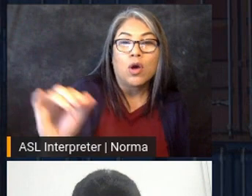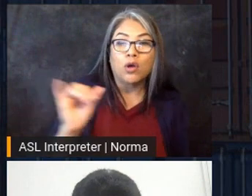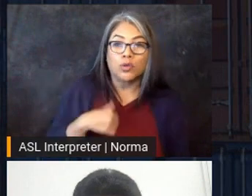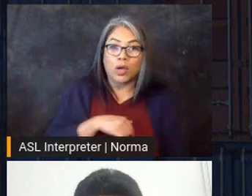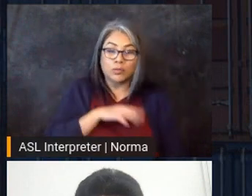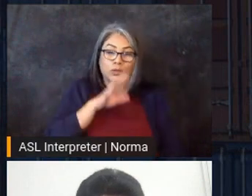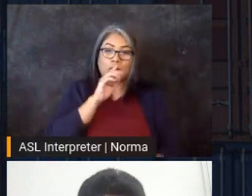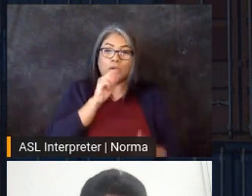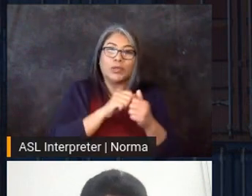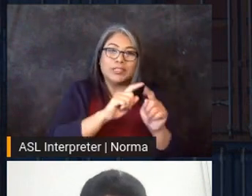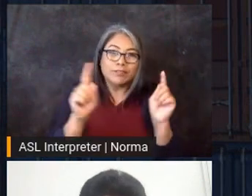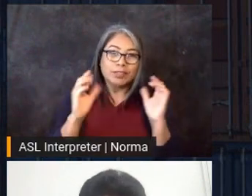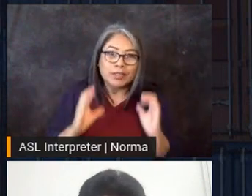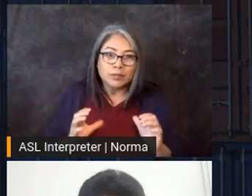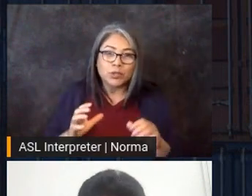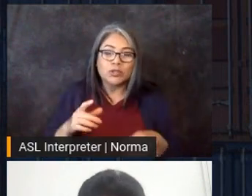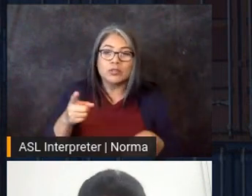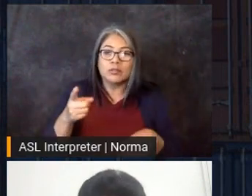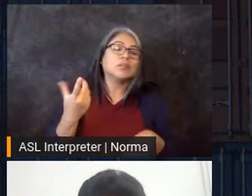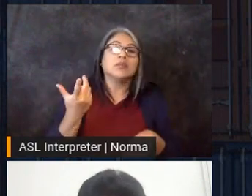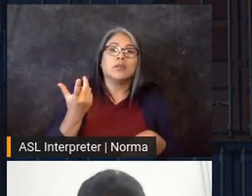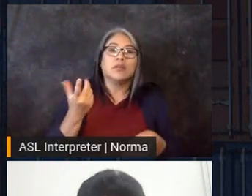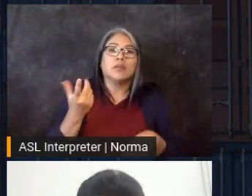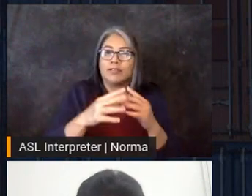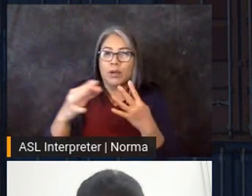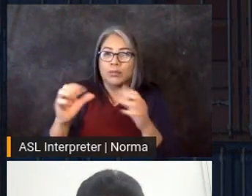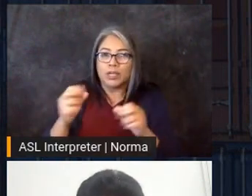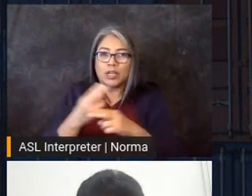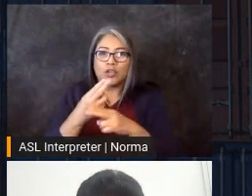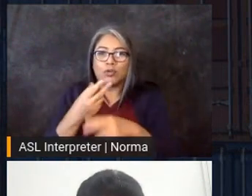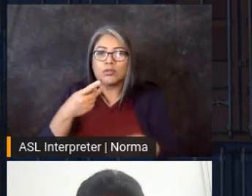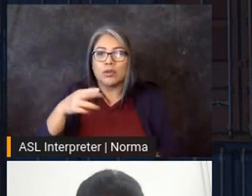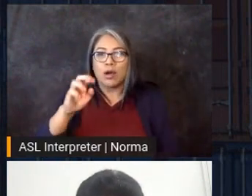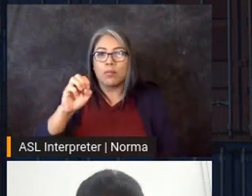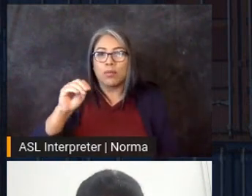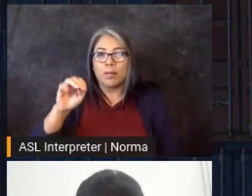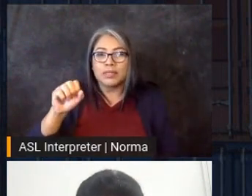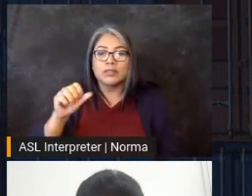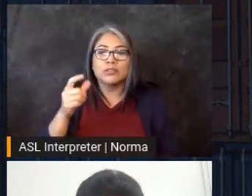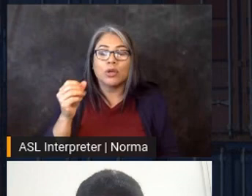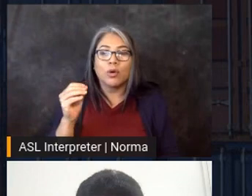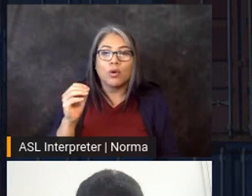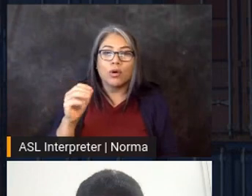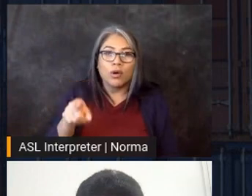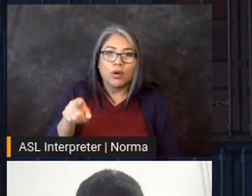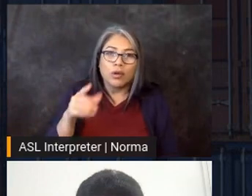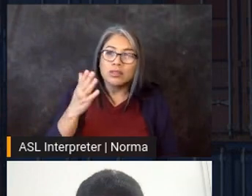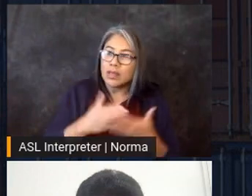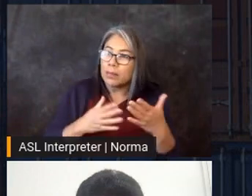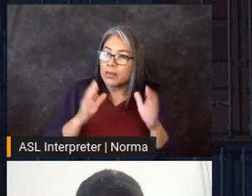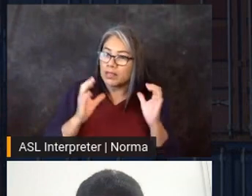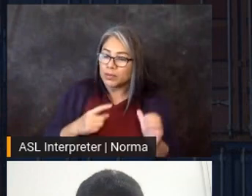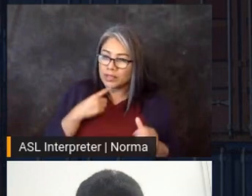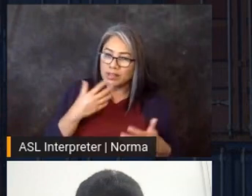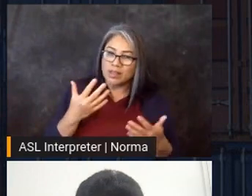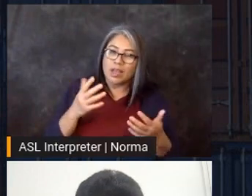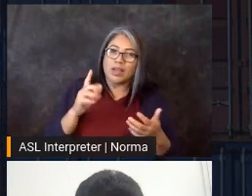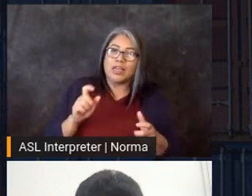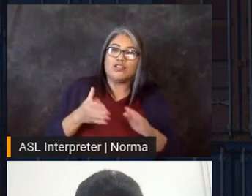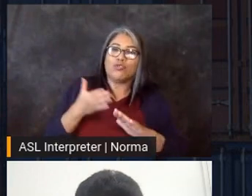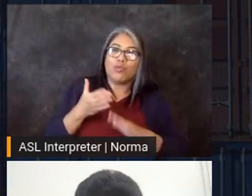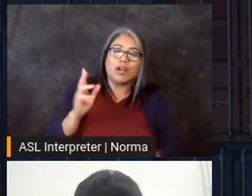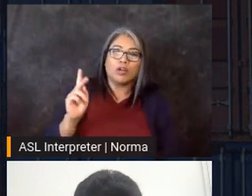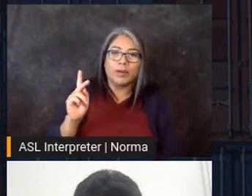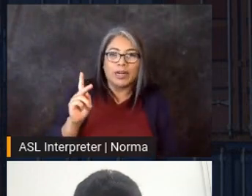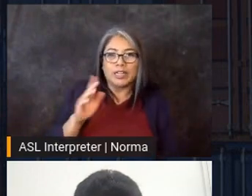that they use on premises. For example, telco customers have told us that they need to run Kubernetes on bare metal